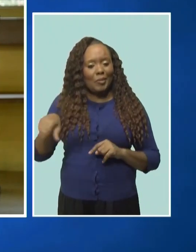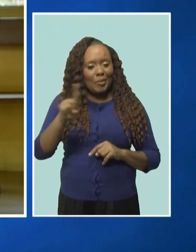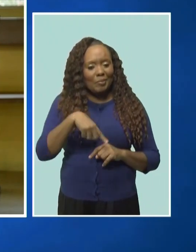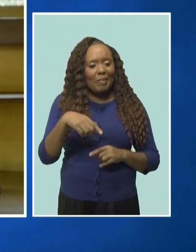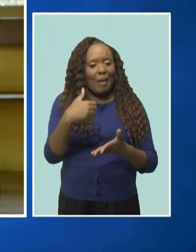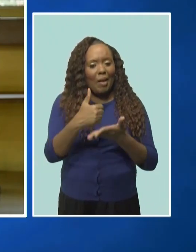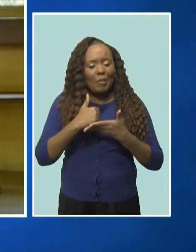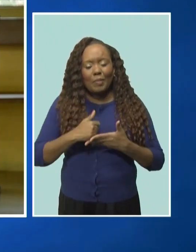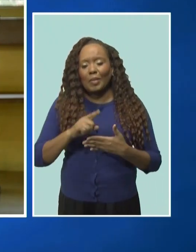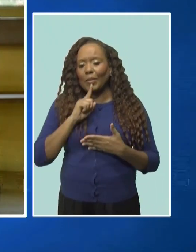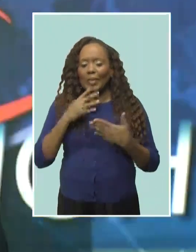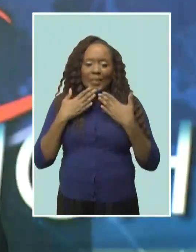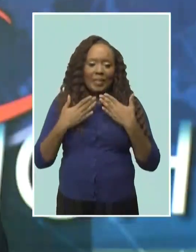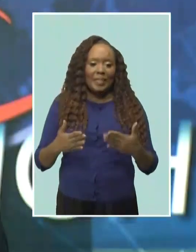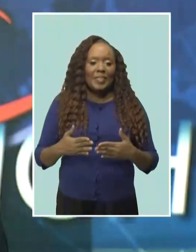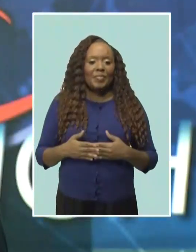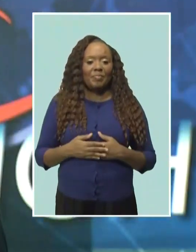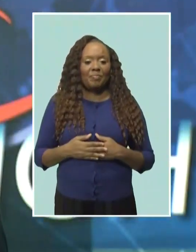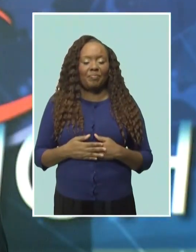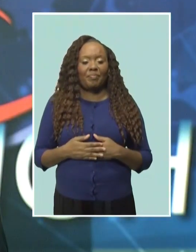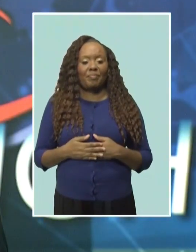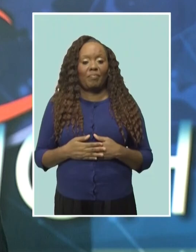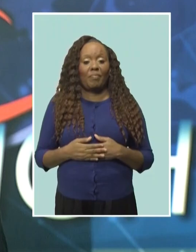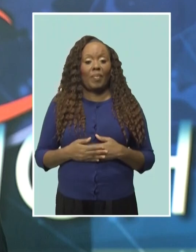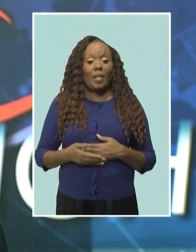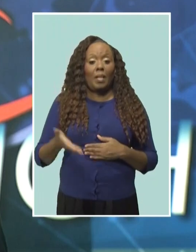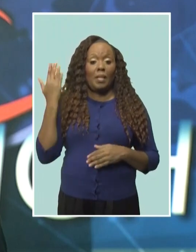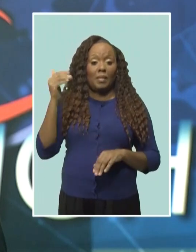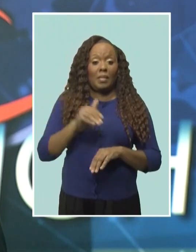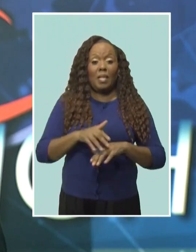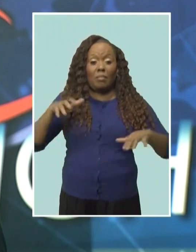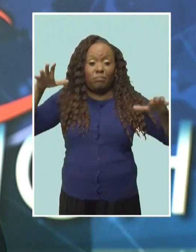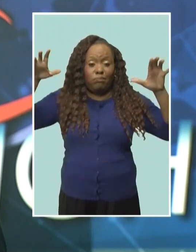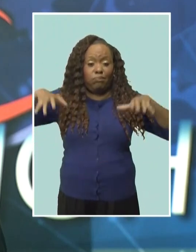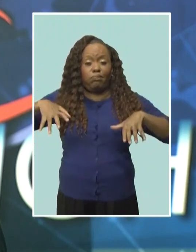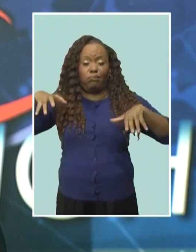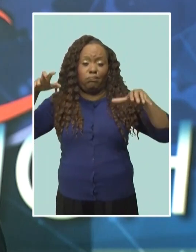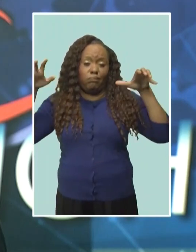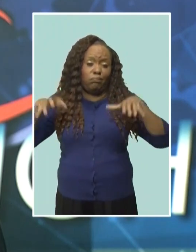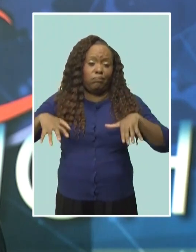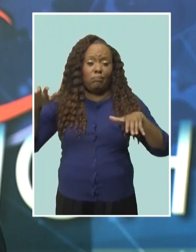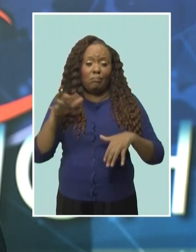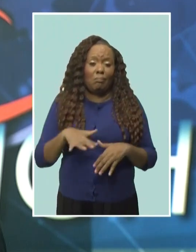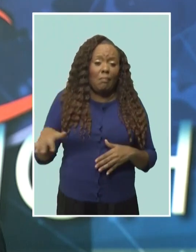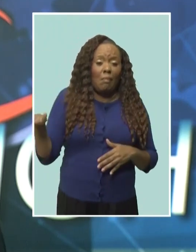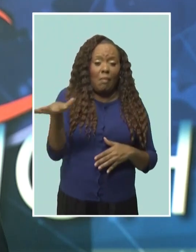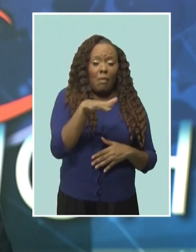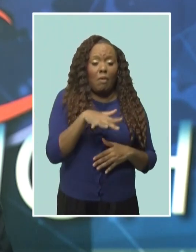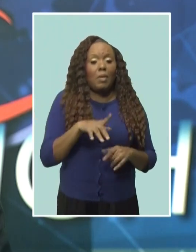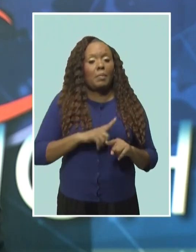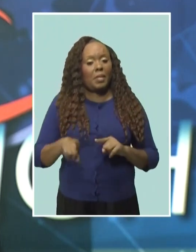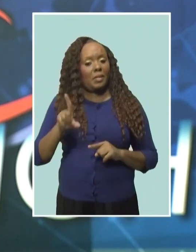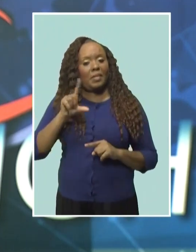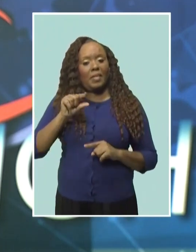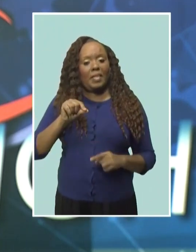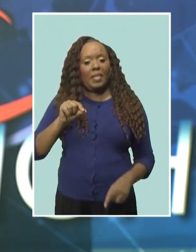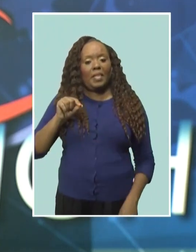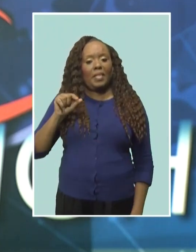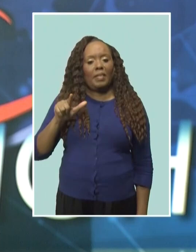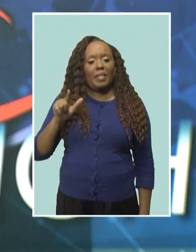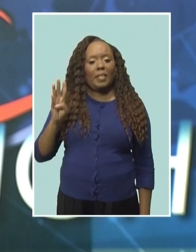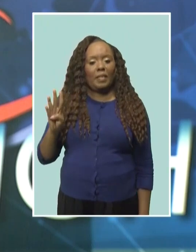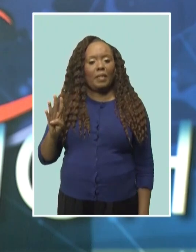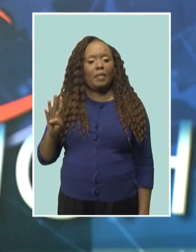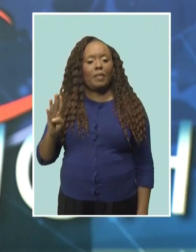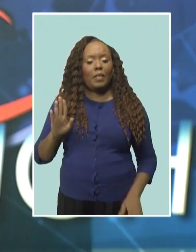grateful to you. Despite heavy showers and pockets of flooding across the island, the 2024 Scotiabank